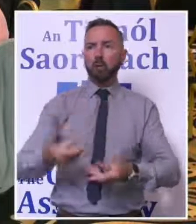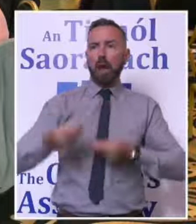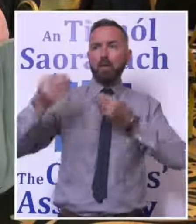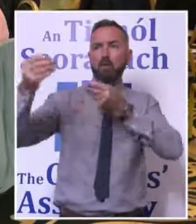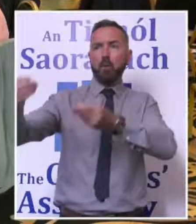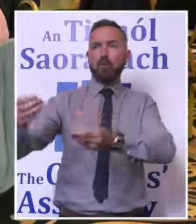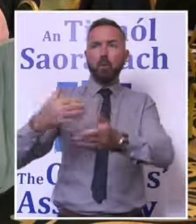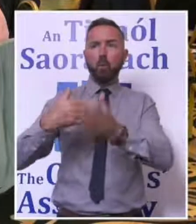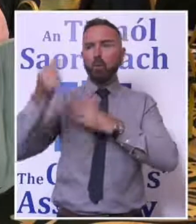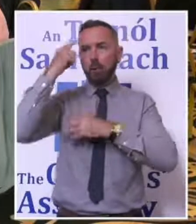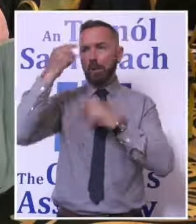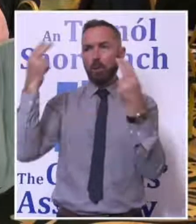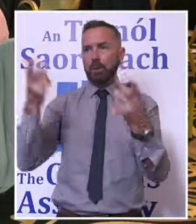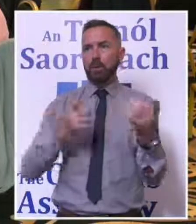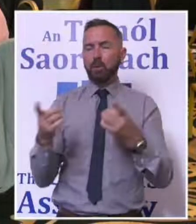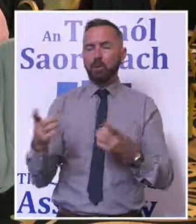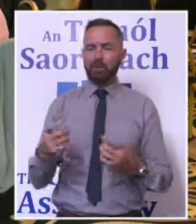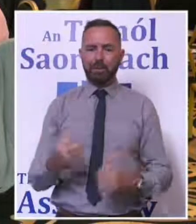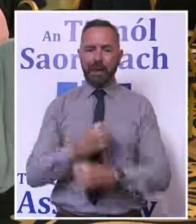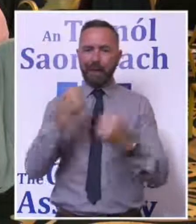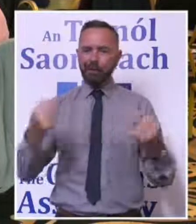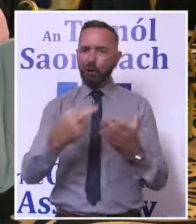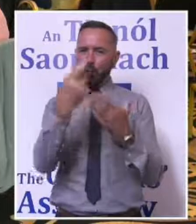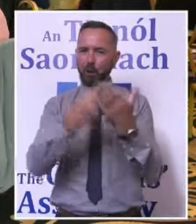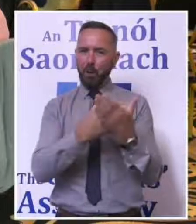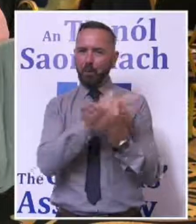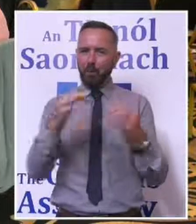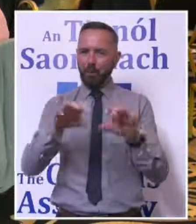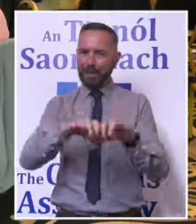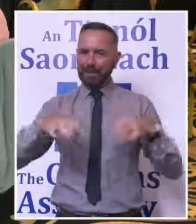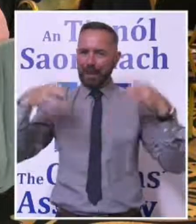A very strong report from the Assembly. Yeah.